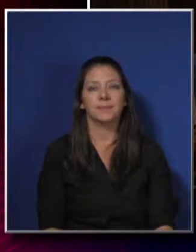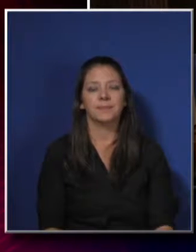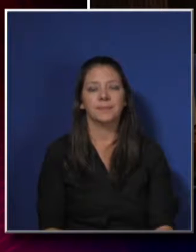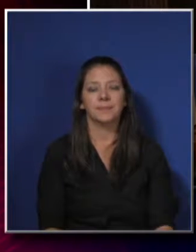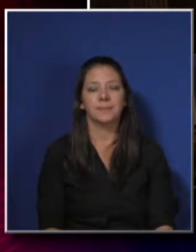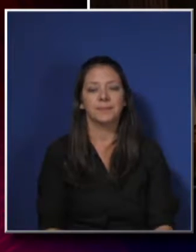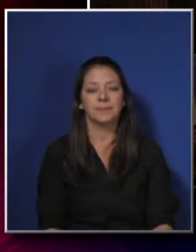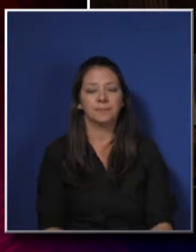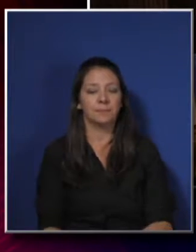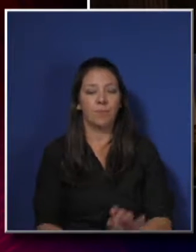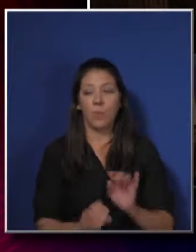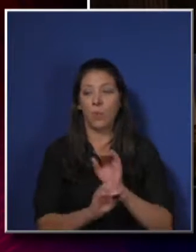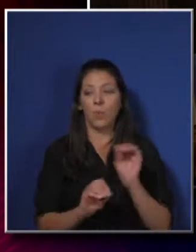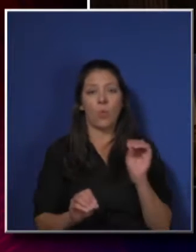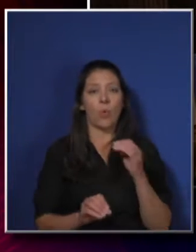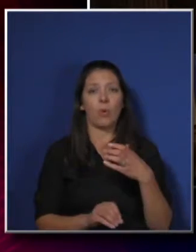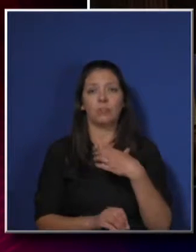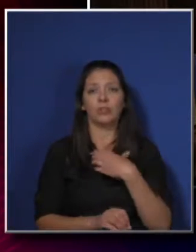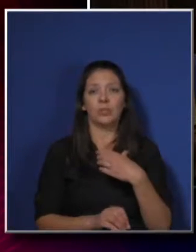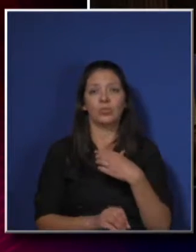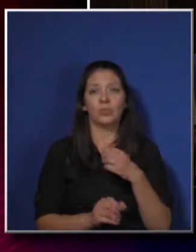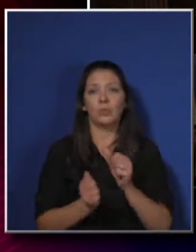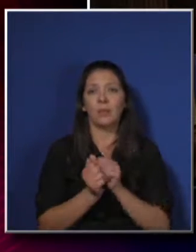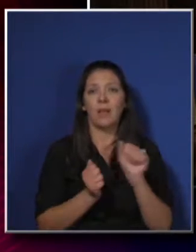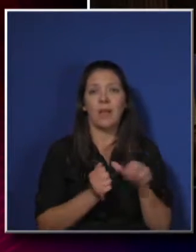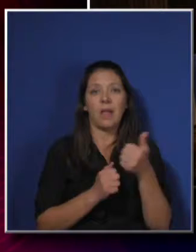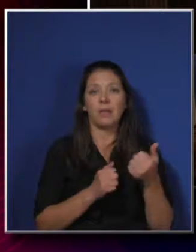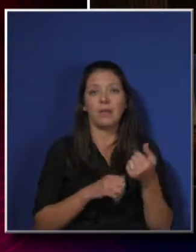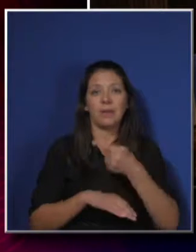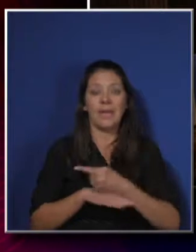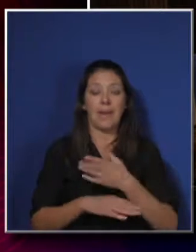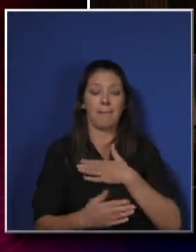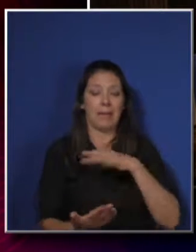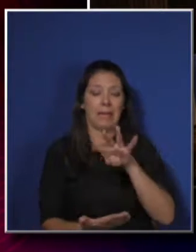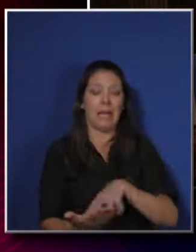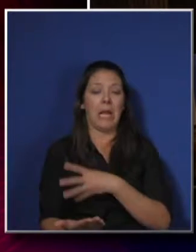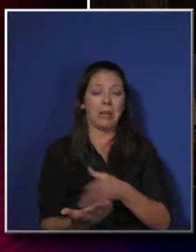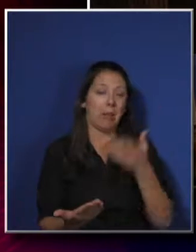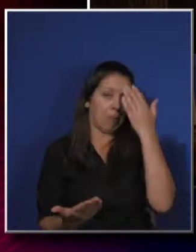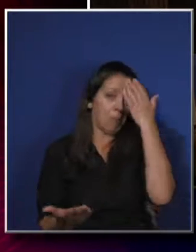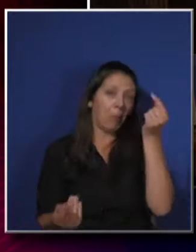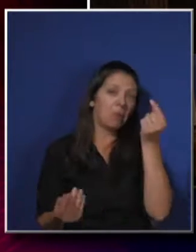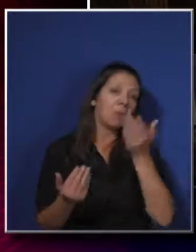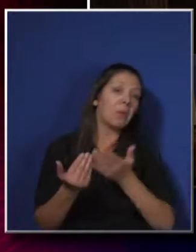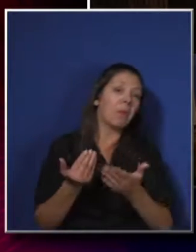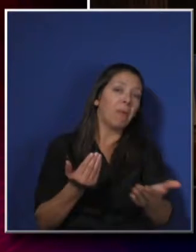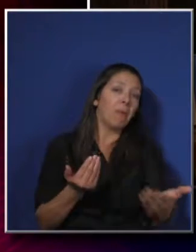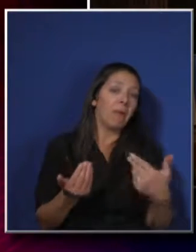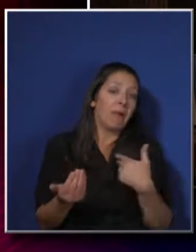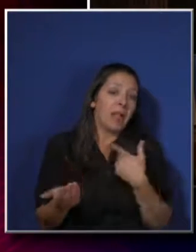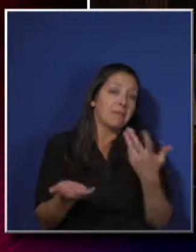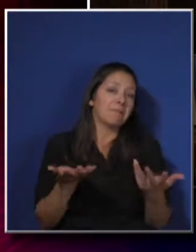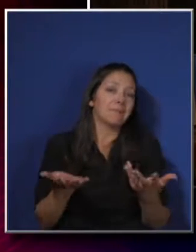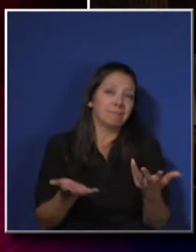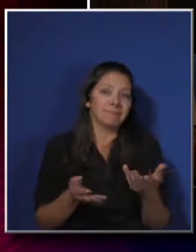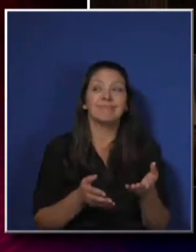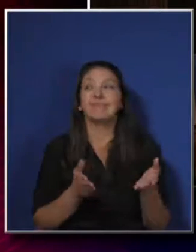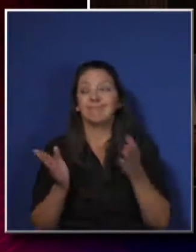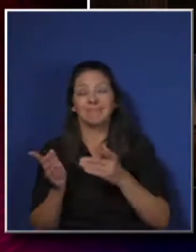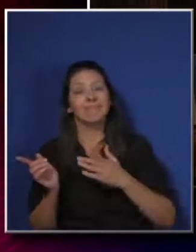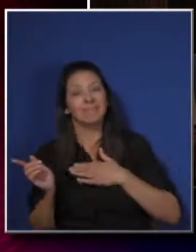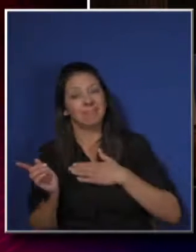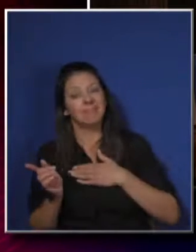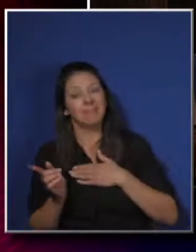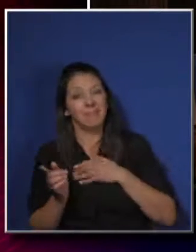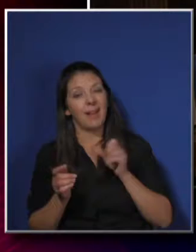I'm hearing no objections to the other dates. My calendar doesn't go that far out, so. Mine does, unfortunately.